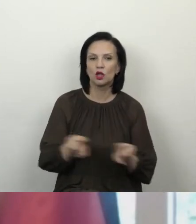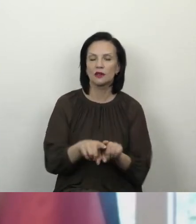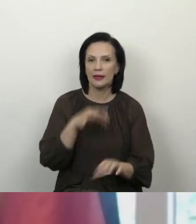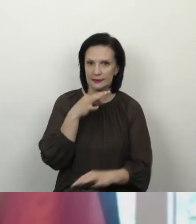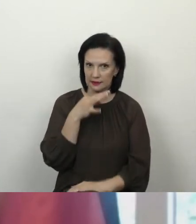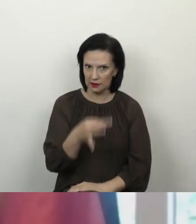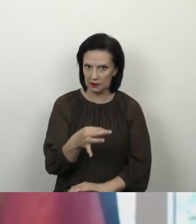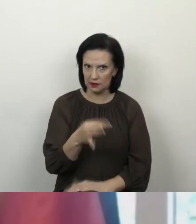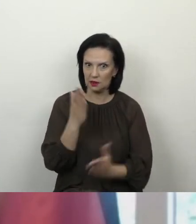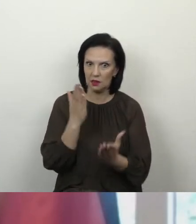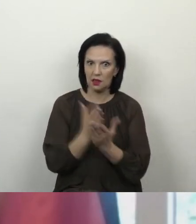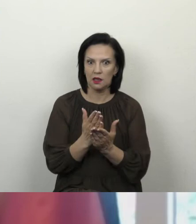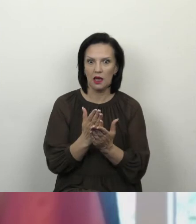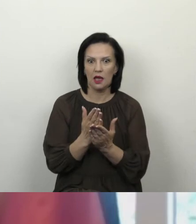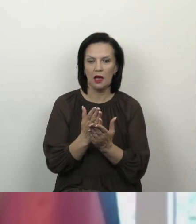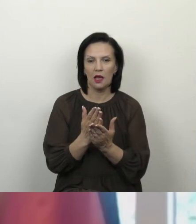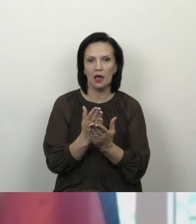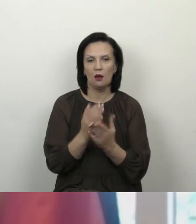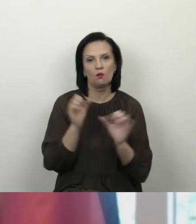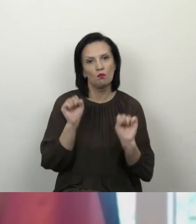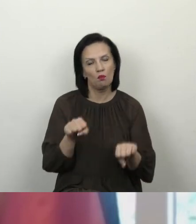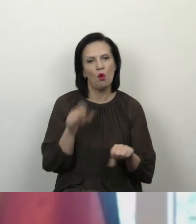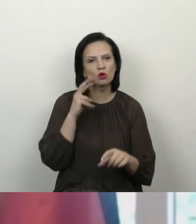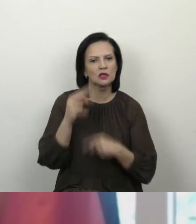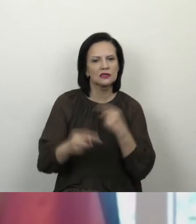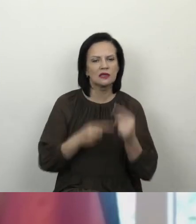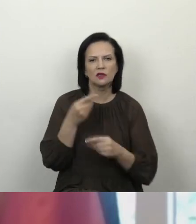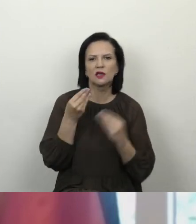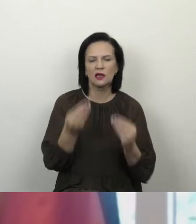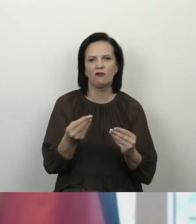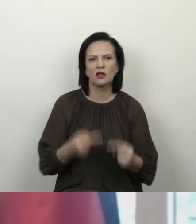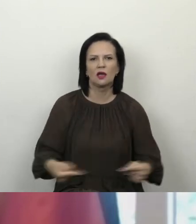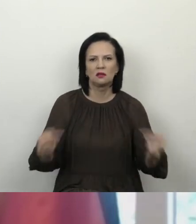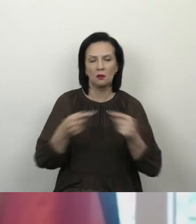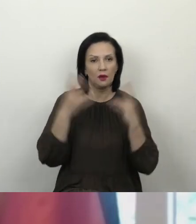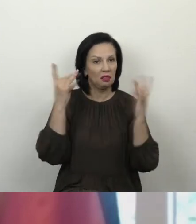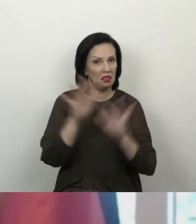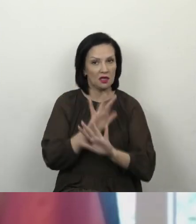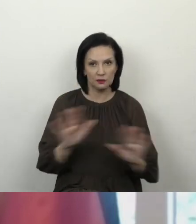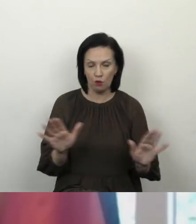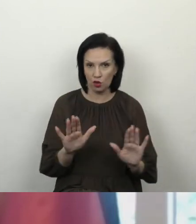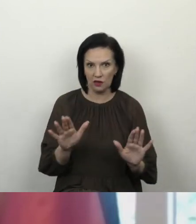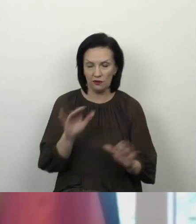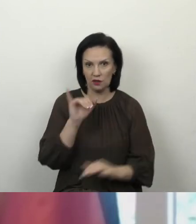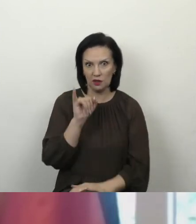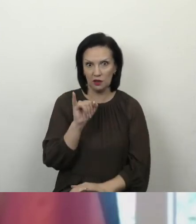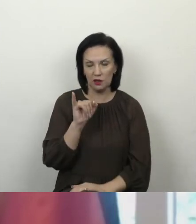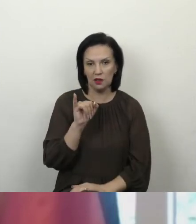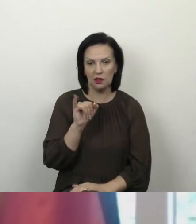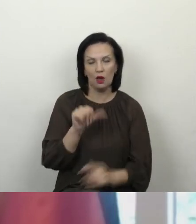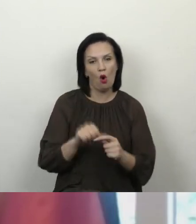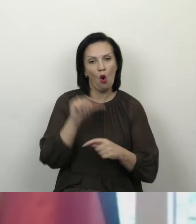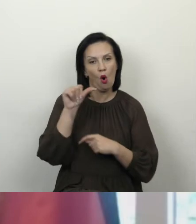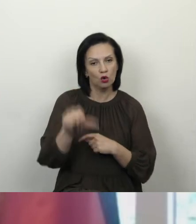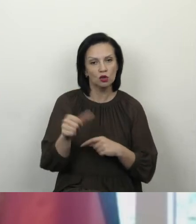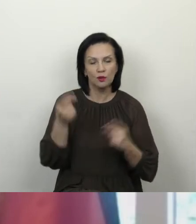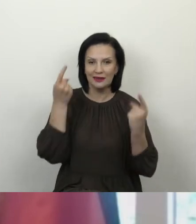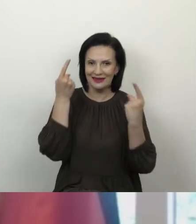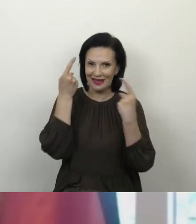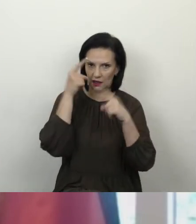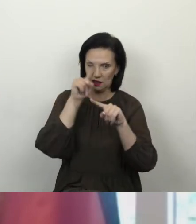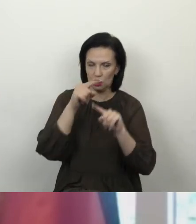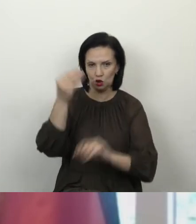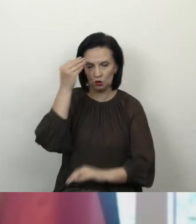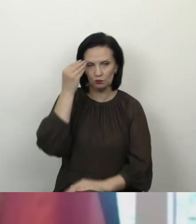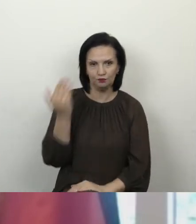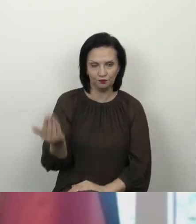a surprise, and a particularly demanding field of law from a technical point of view. So